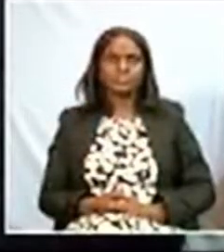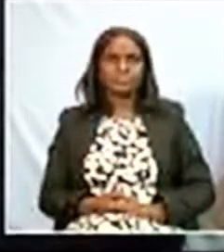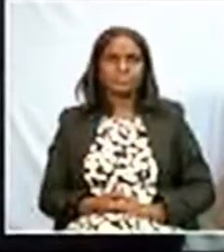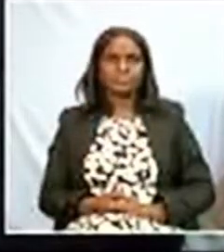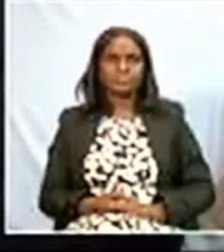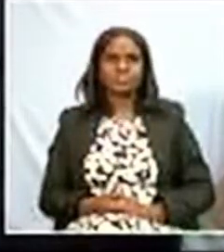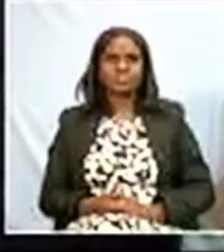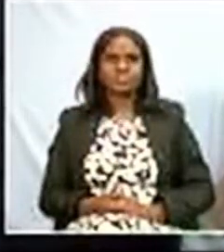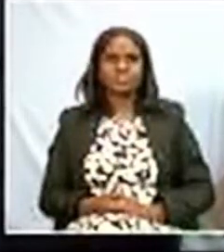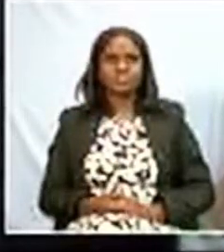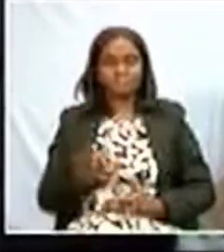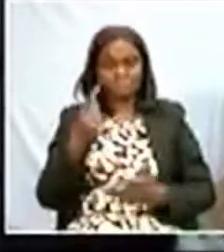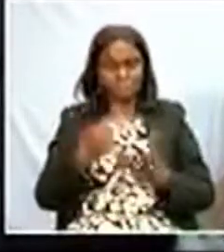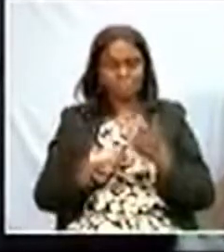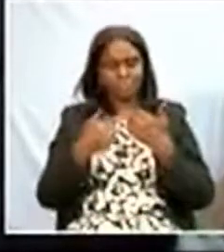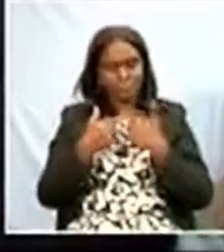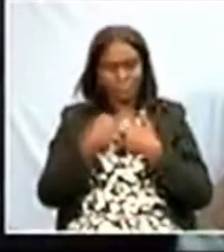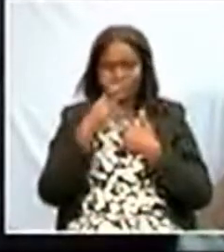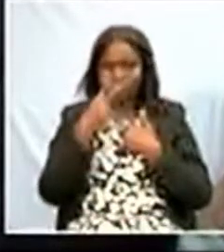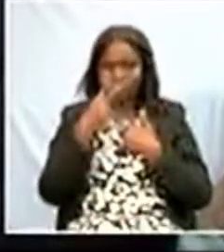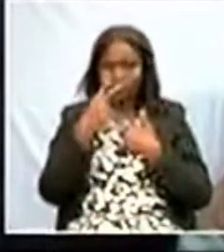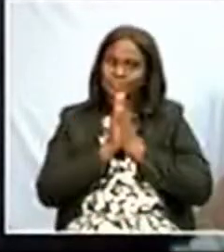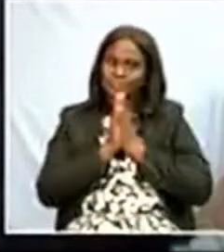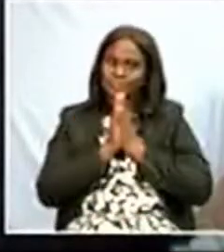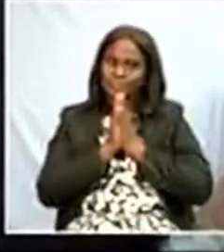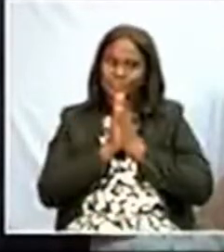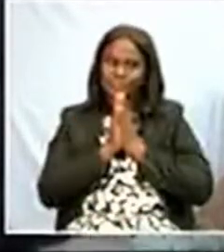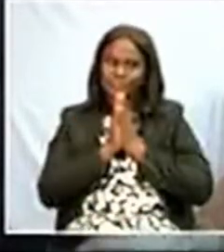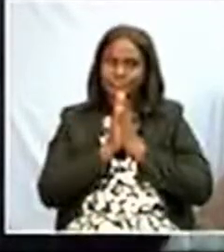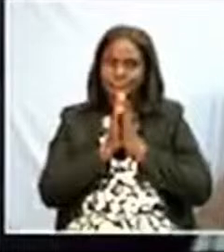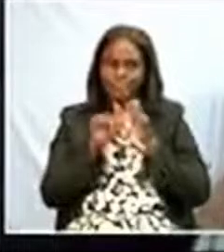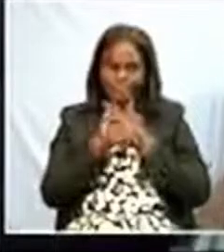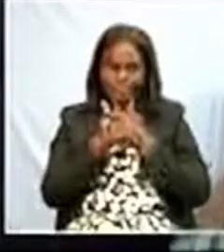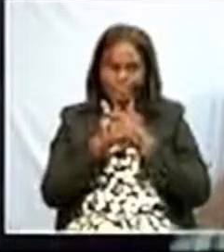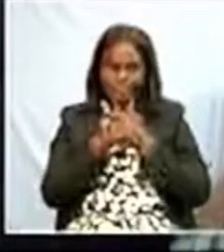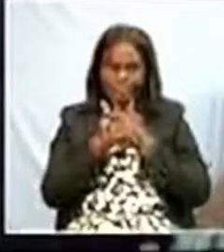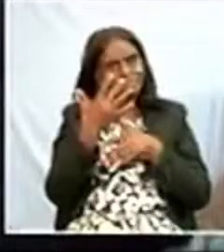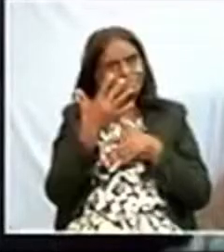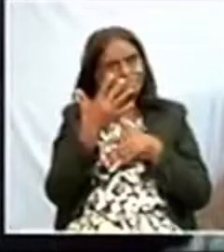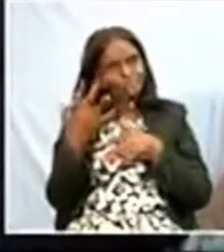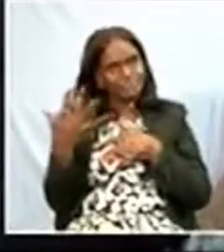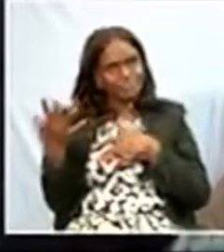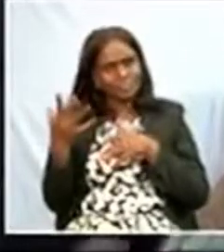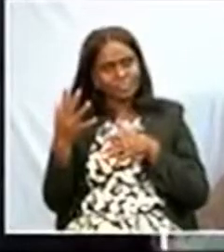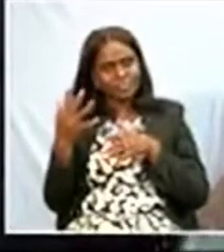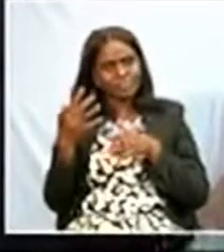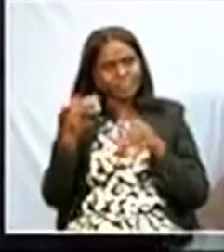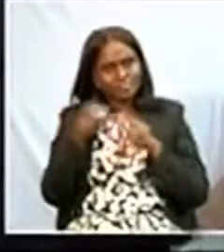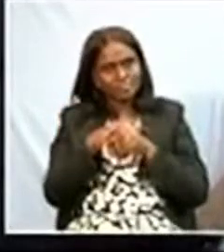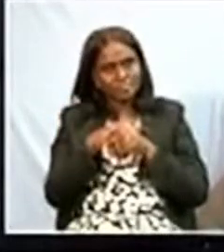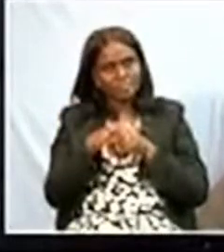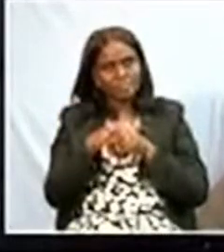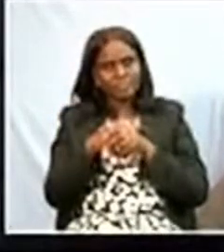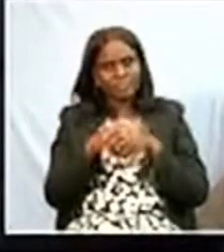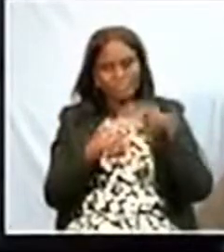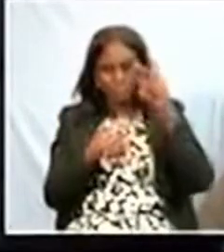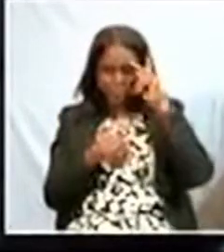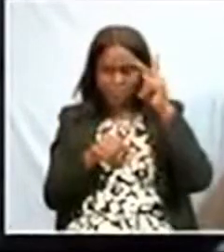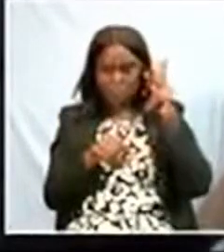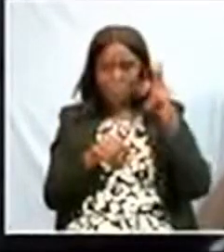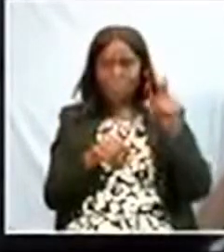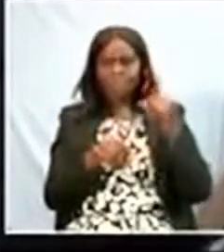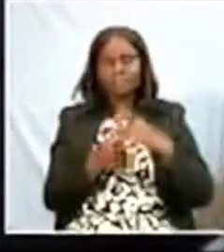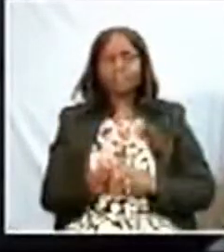But on what have asked, how are things in Kitwe?